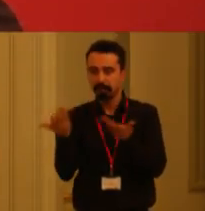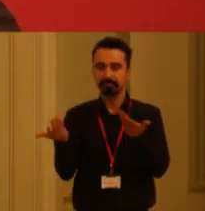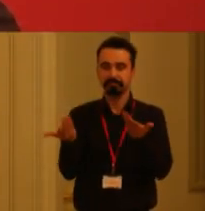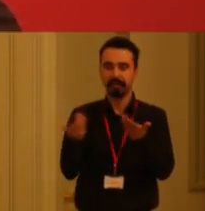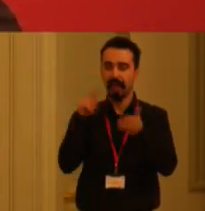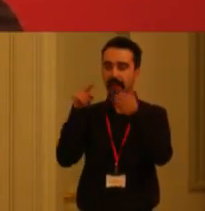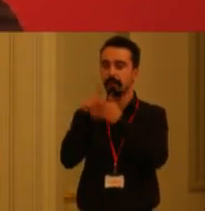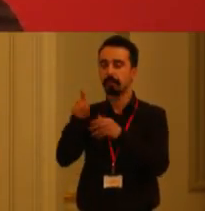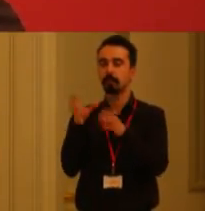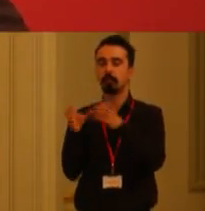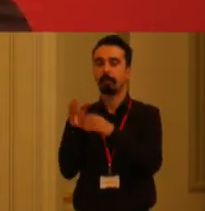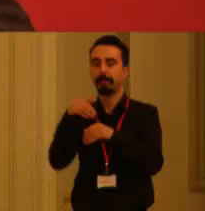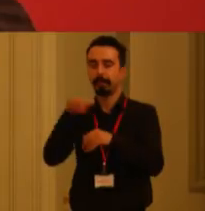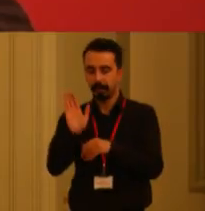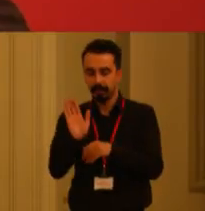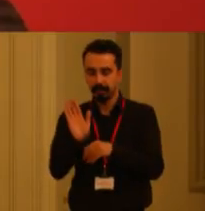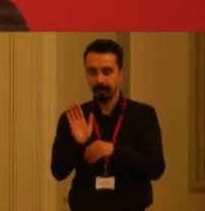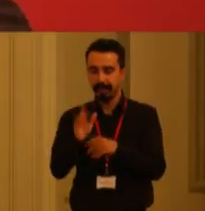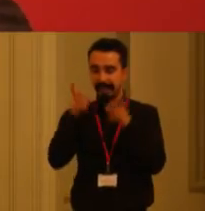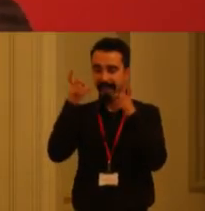to intervene. Otherwise,